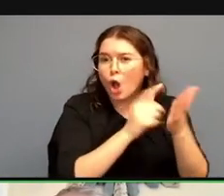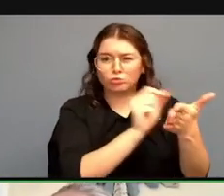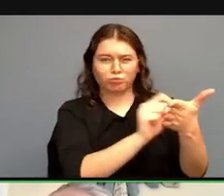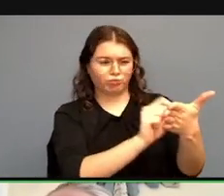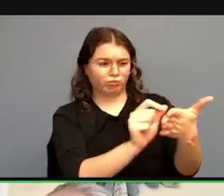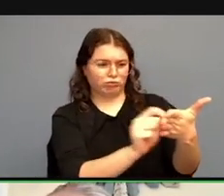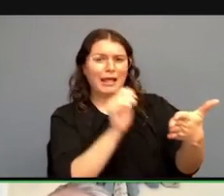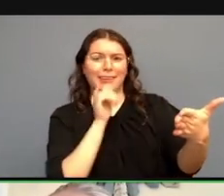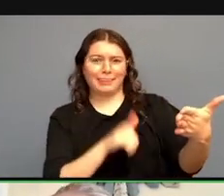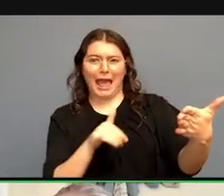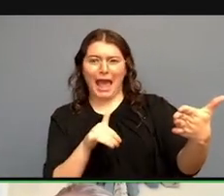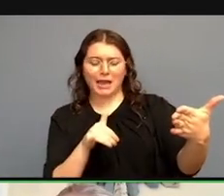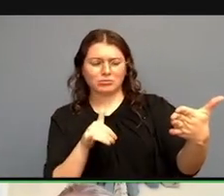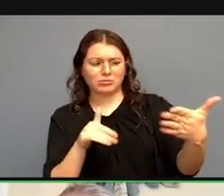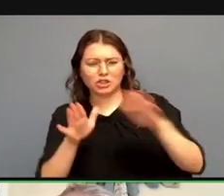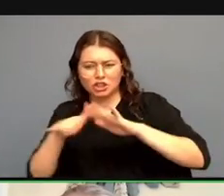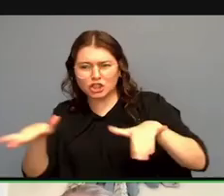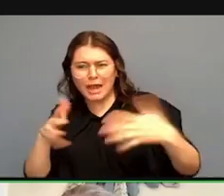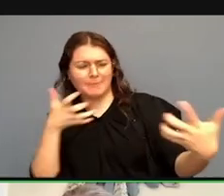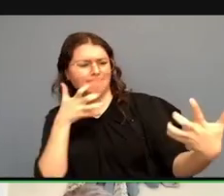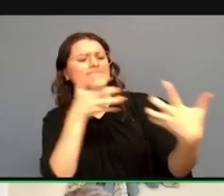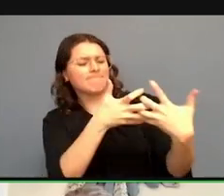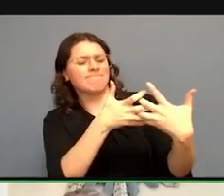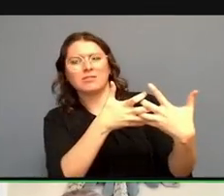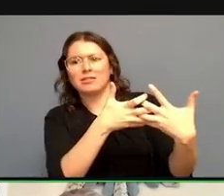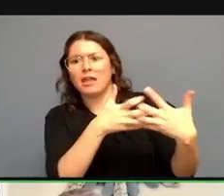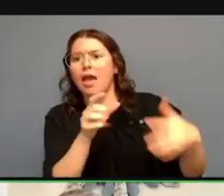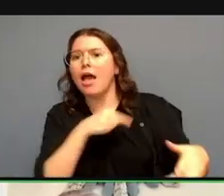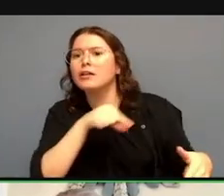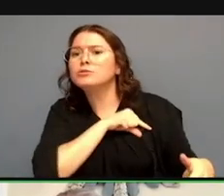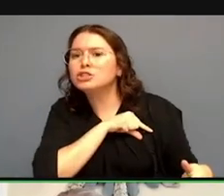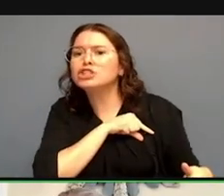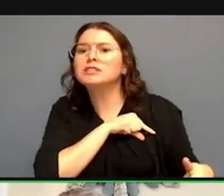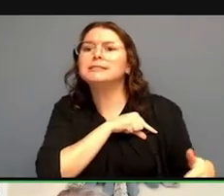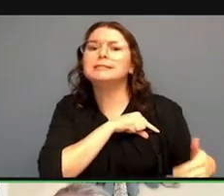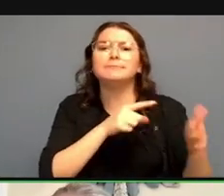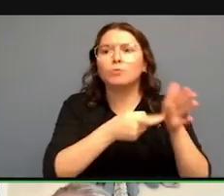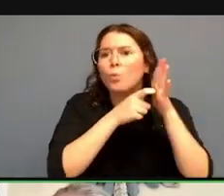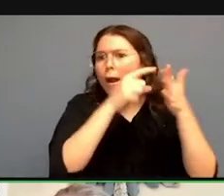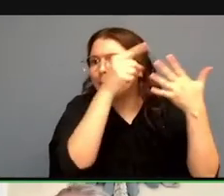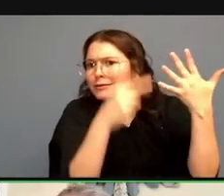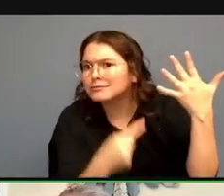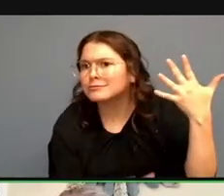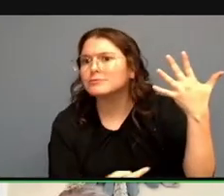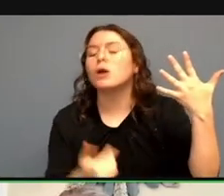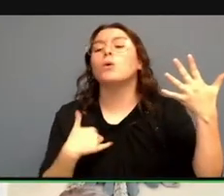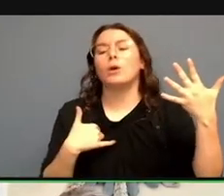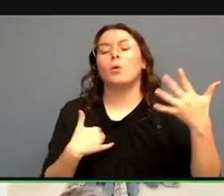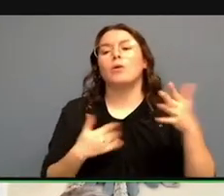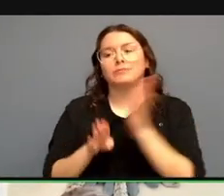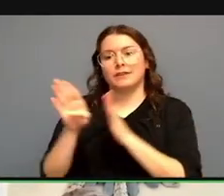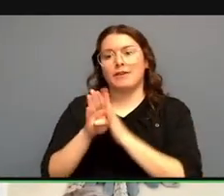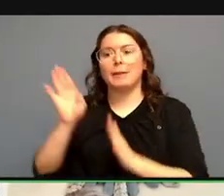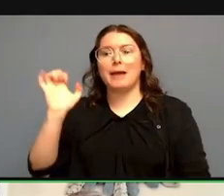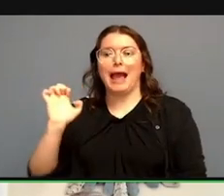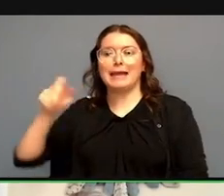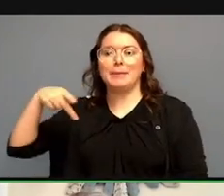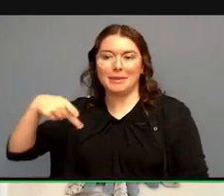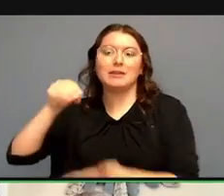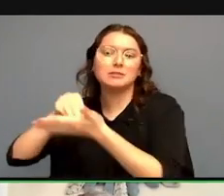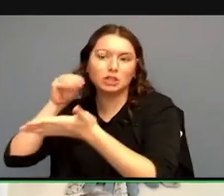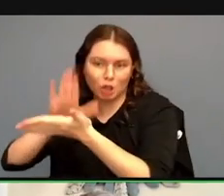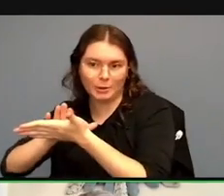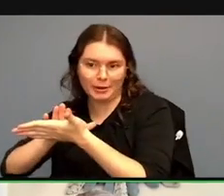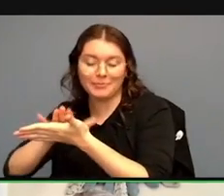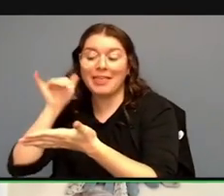child meets the eligibility criteria, then we're going to develop the IEP document. And then